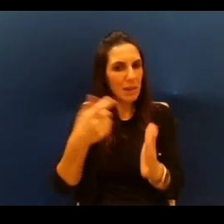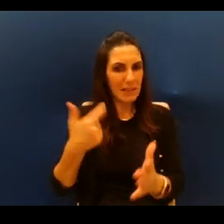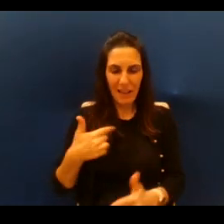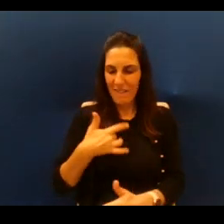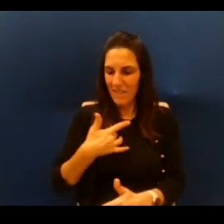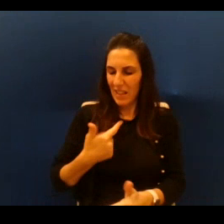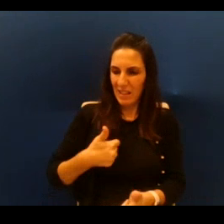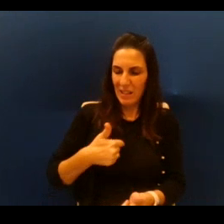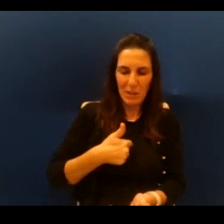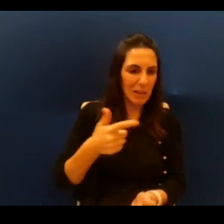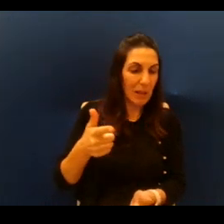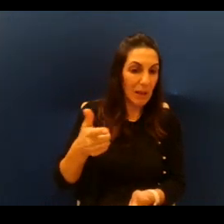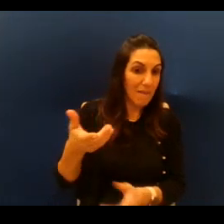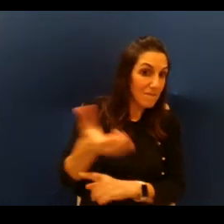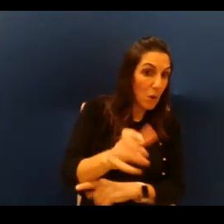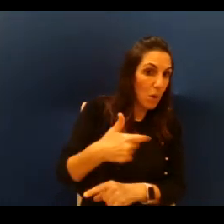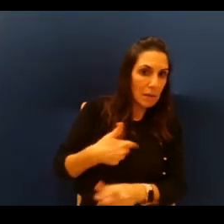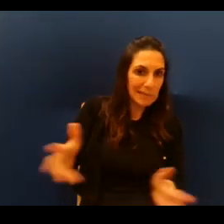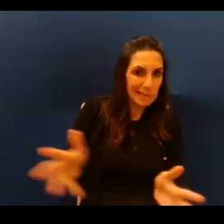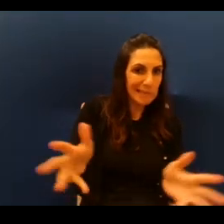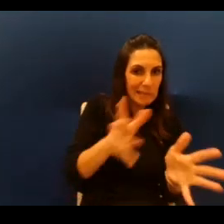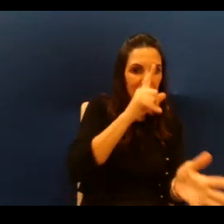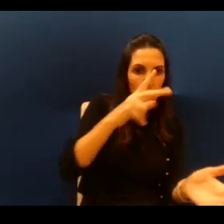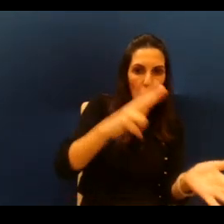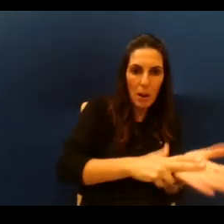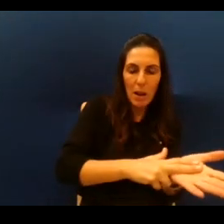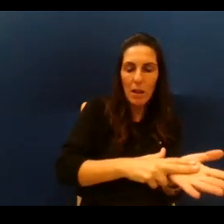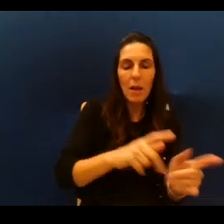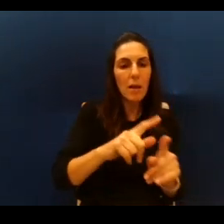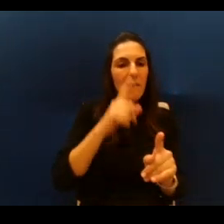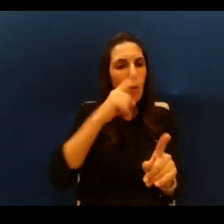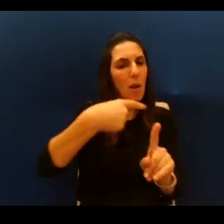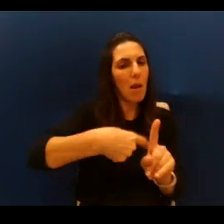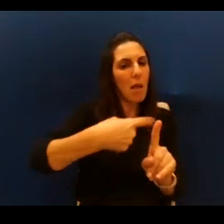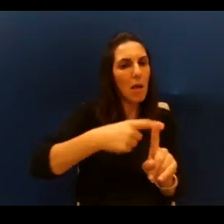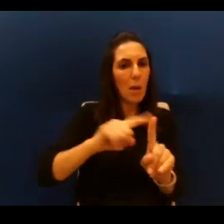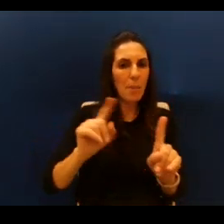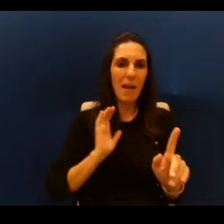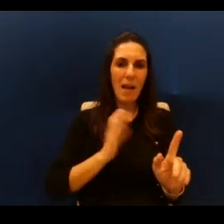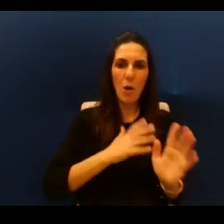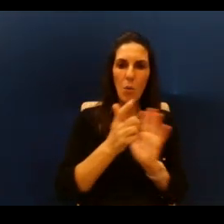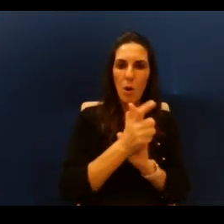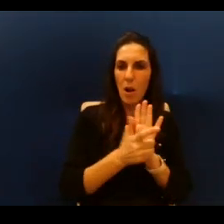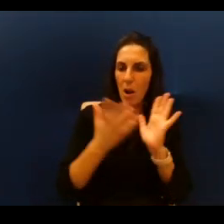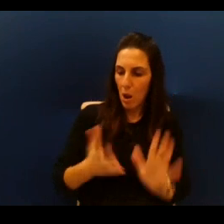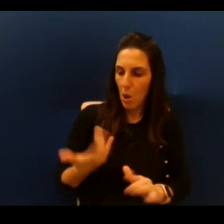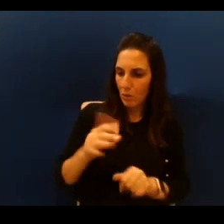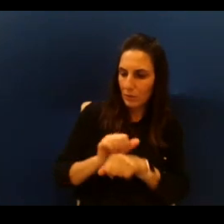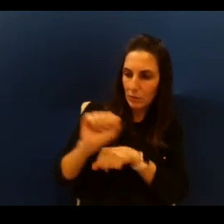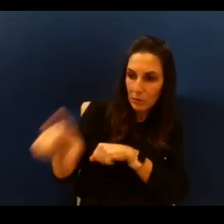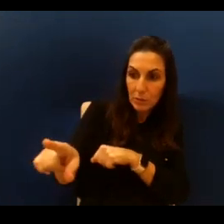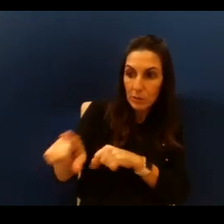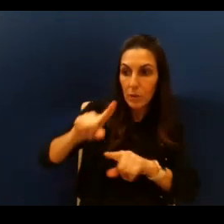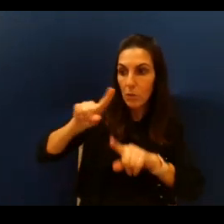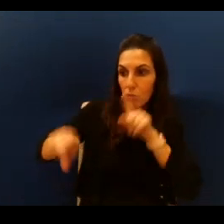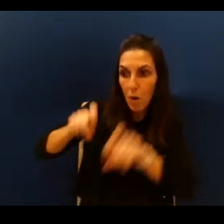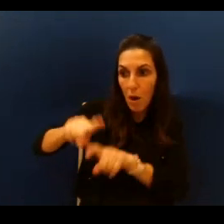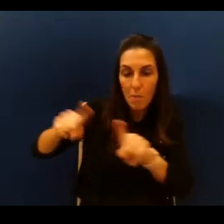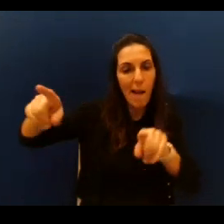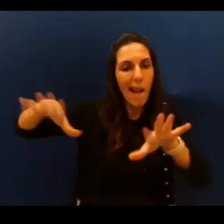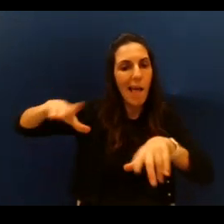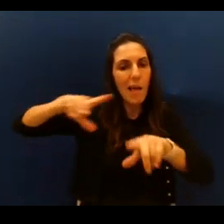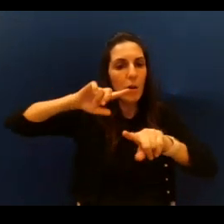sign the lease, but our attorney gave them, you know, some questions that they've yet to answer. So I